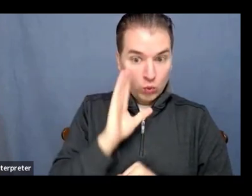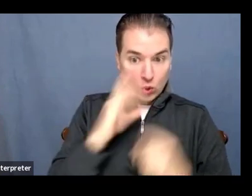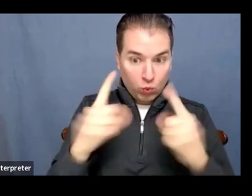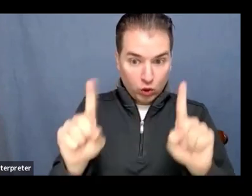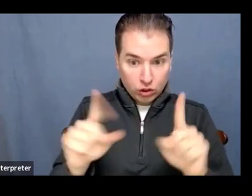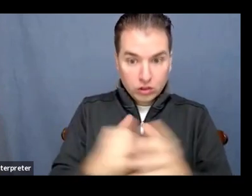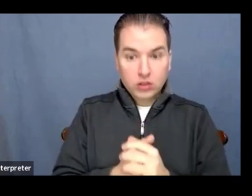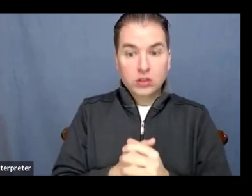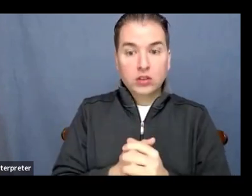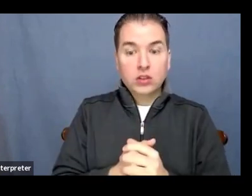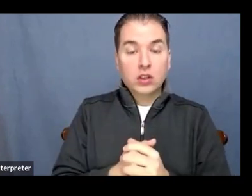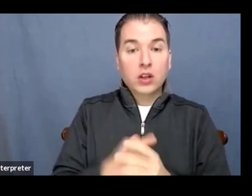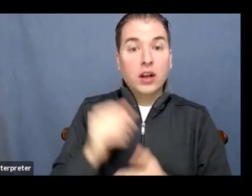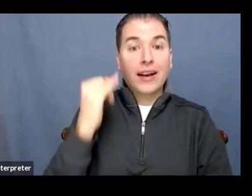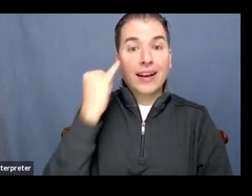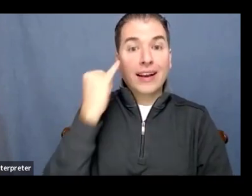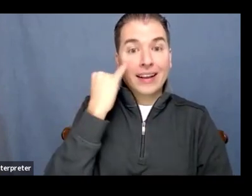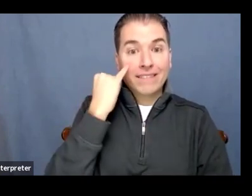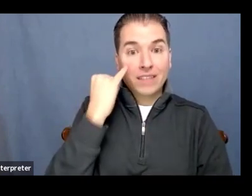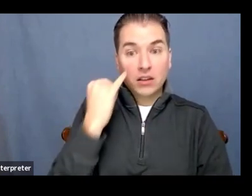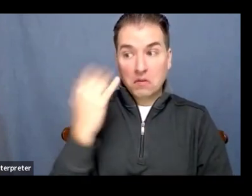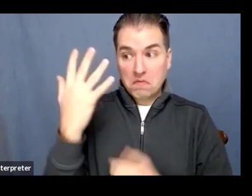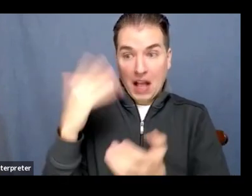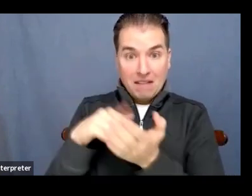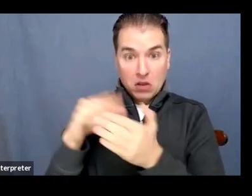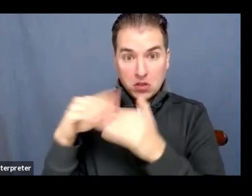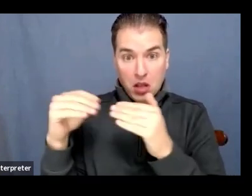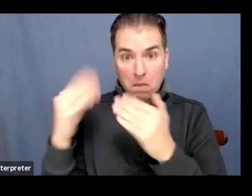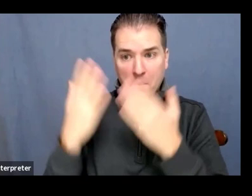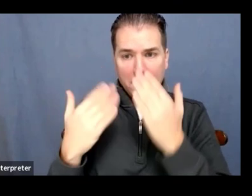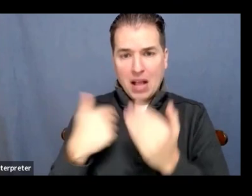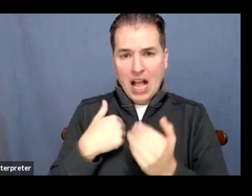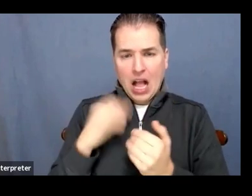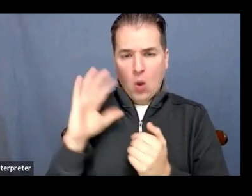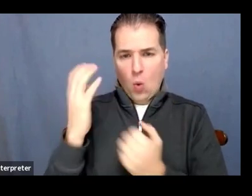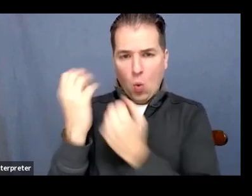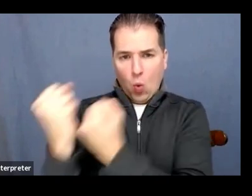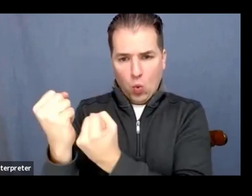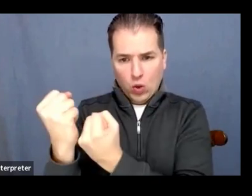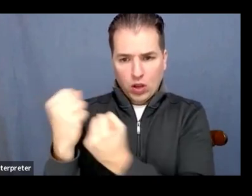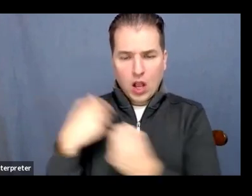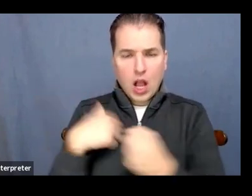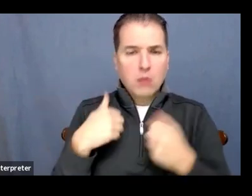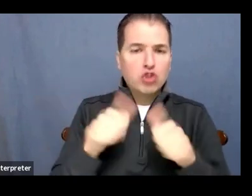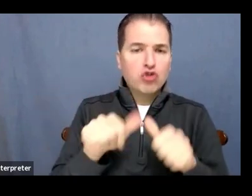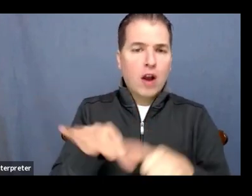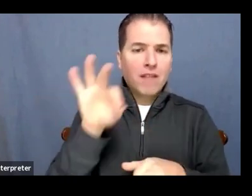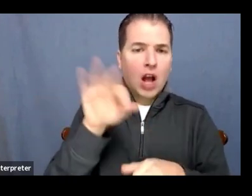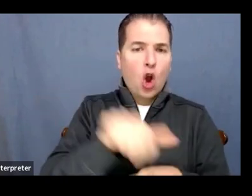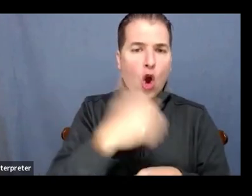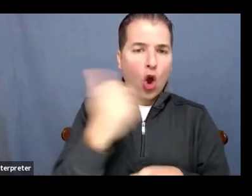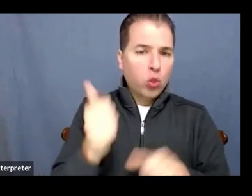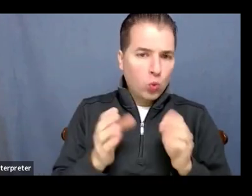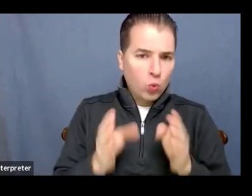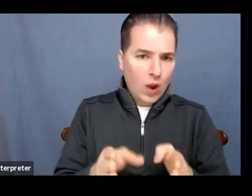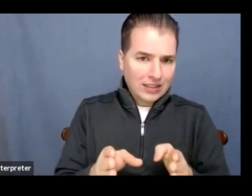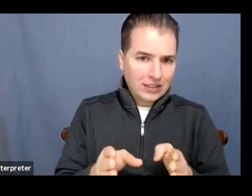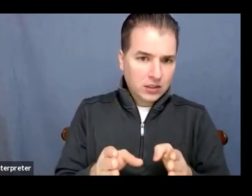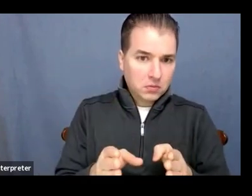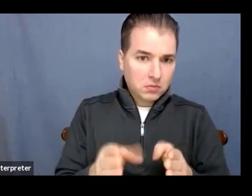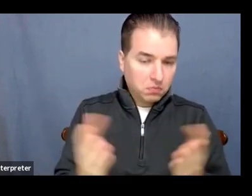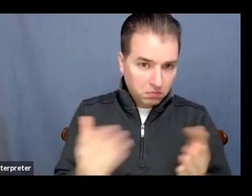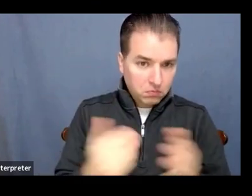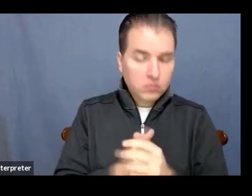addresses, but it may cost me more per piece. Well, that's fine. It doesn't matter because I want to try and test a small amount to measure